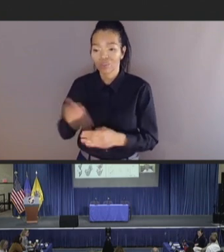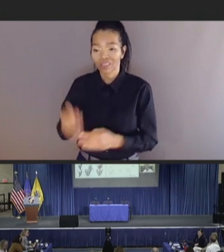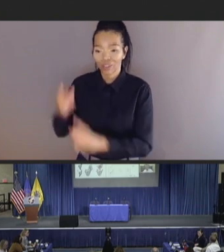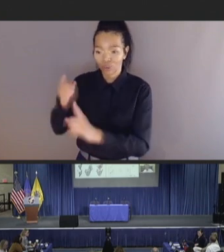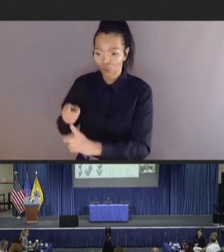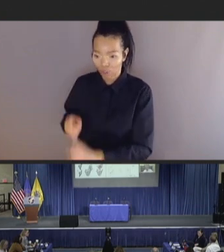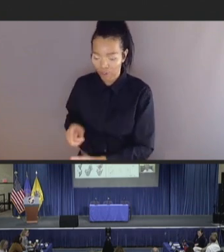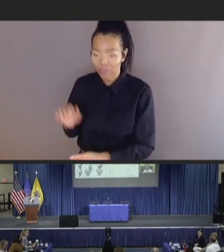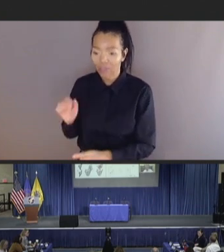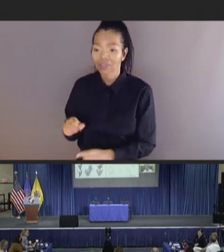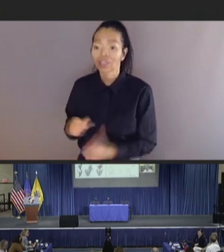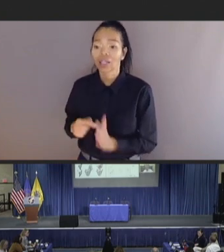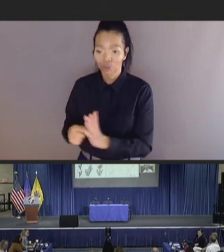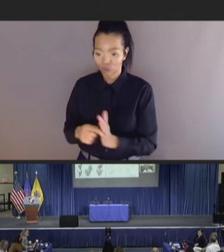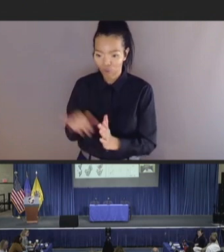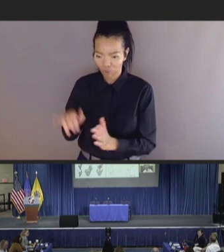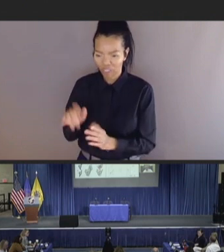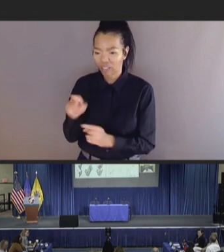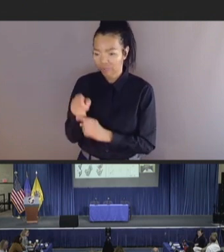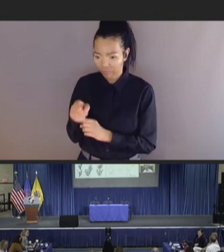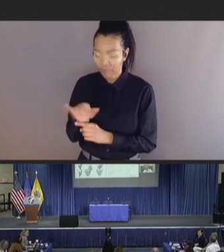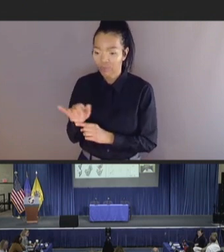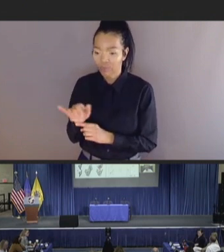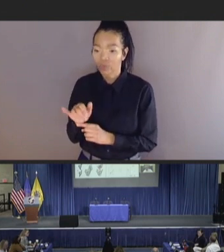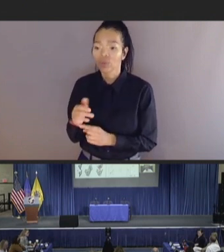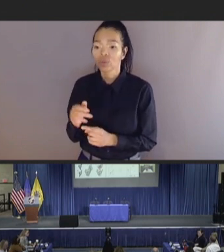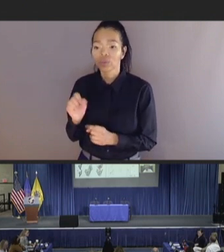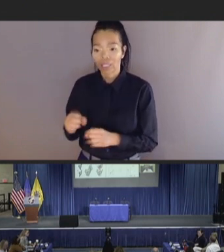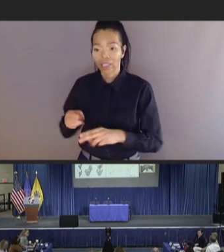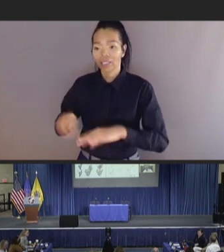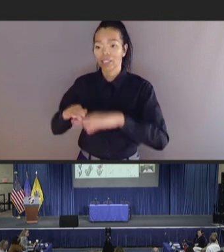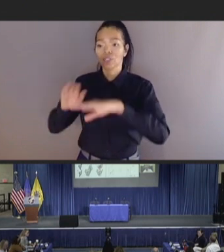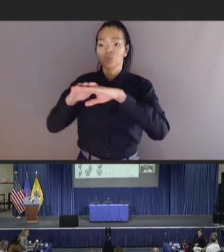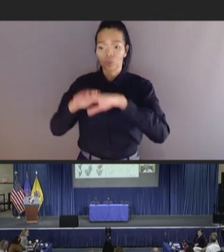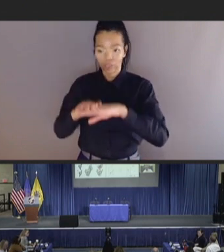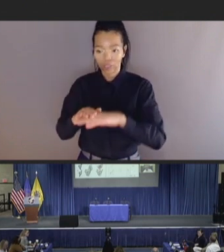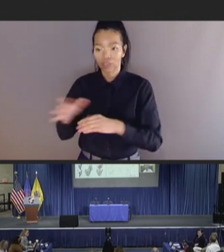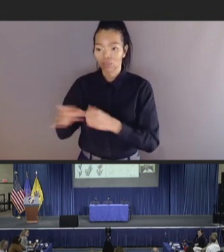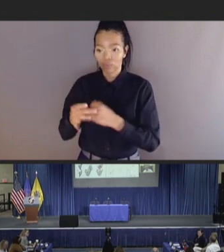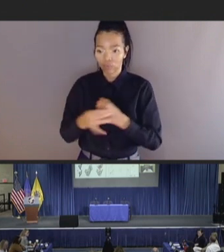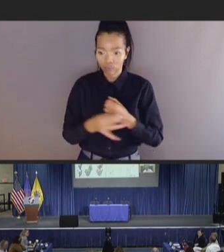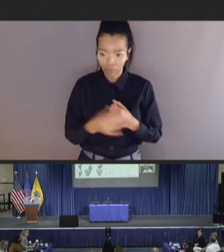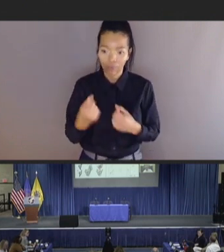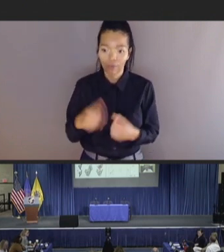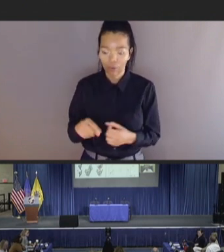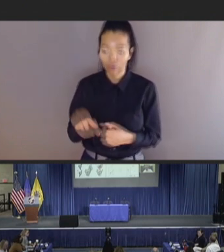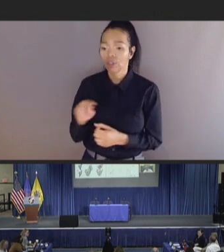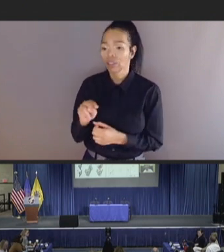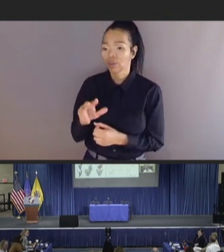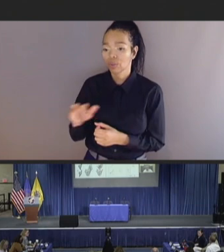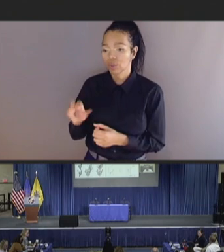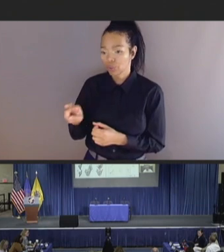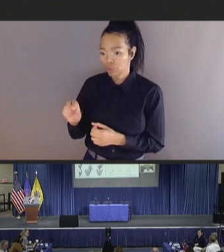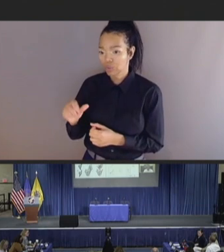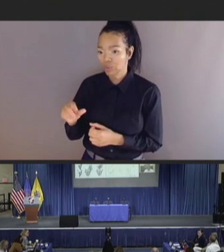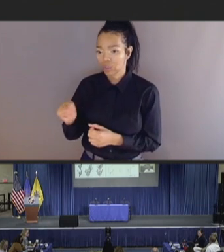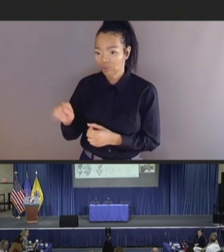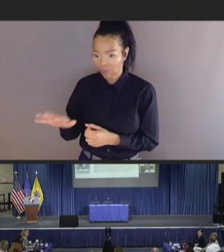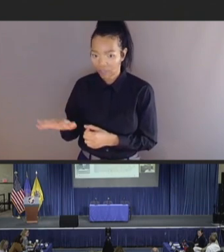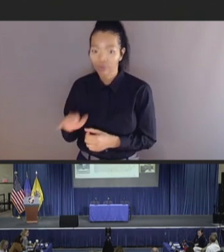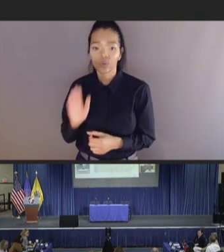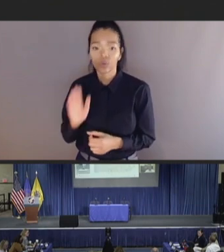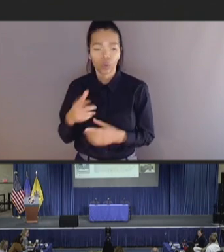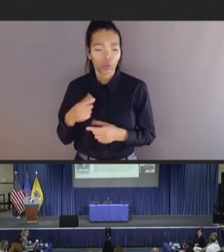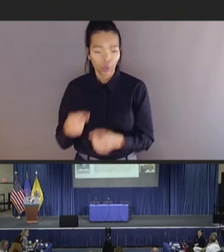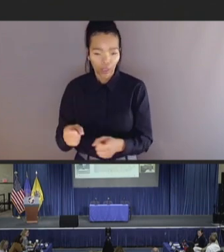express those antibodies and show that they increase the affinity for the original antigen. And here I will go very quickly to